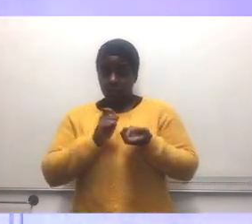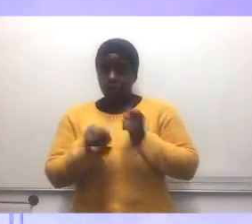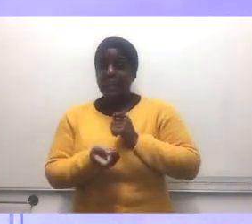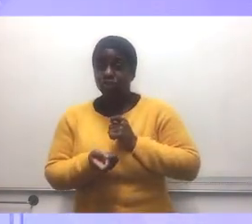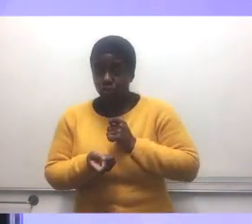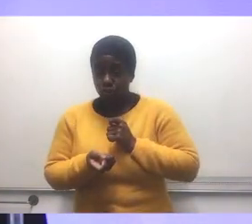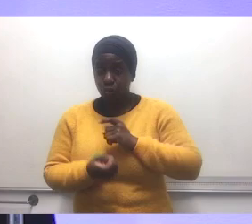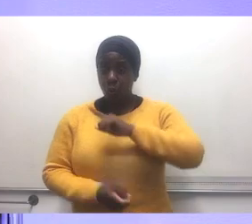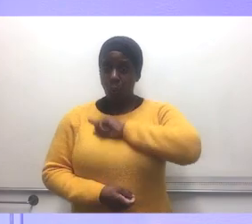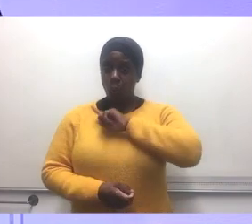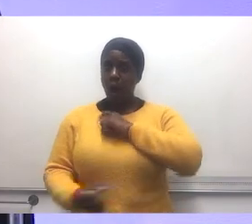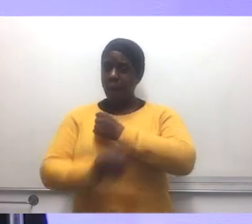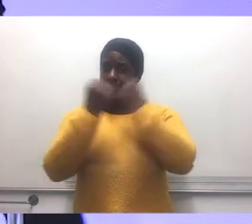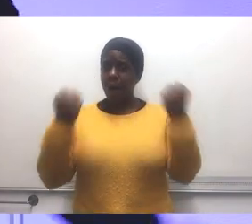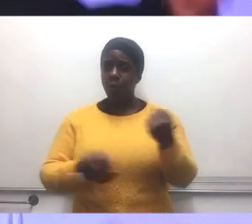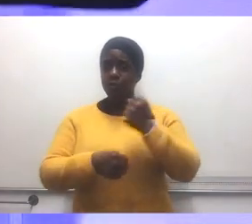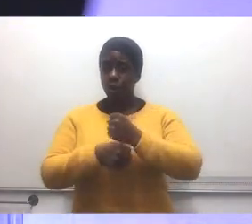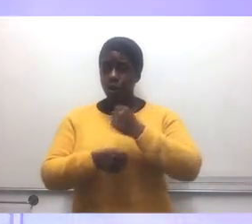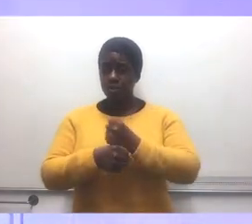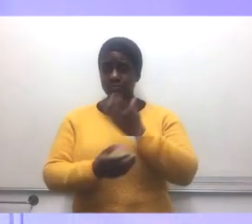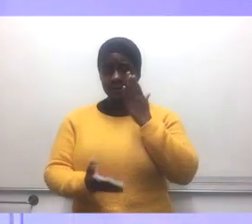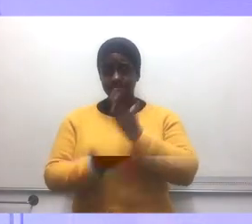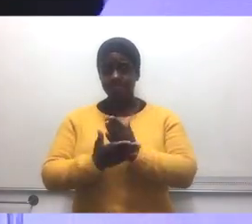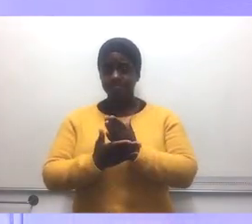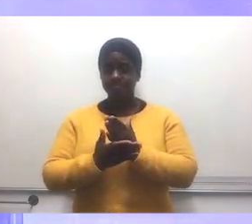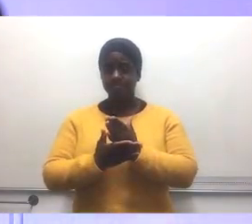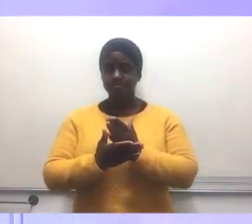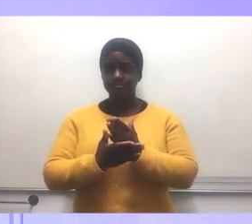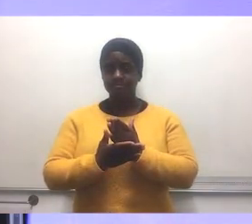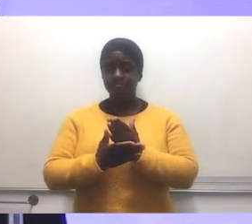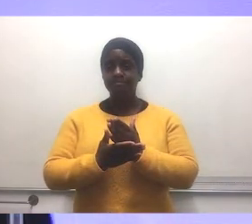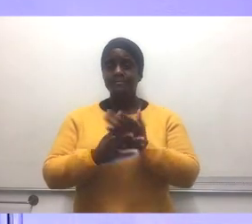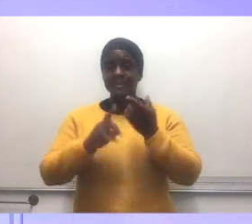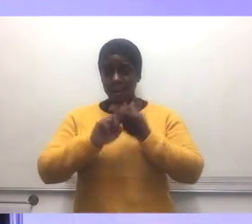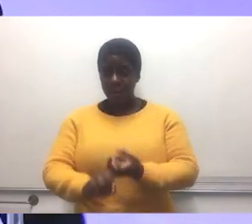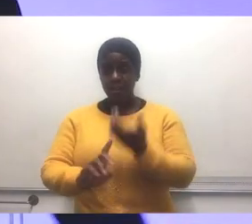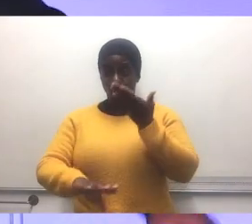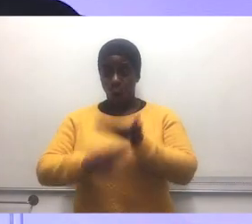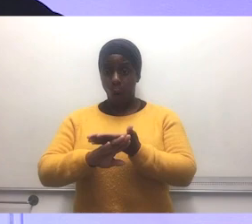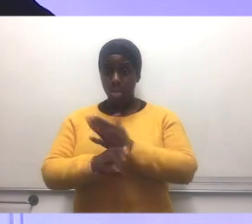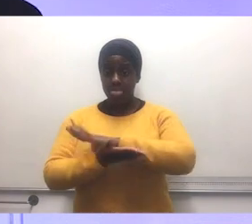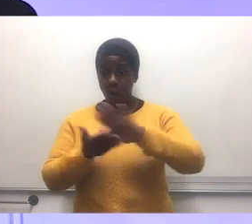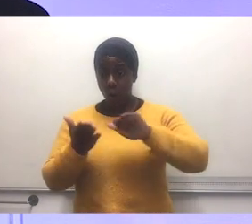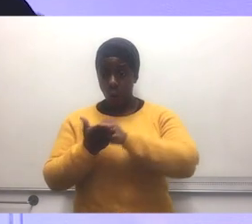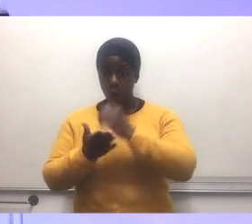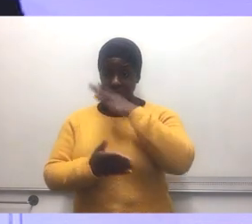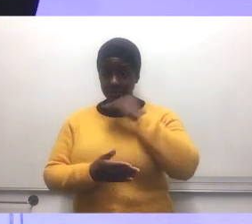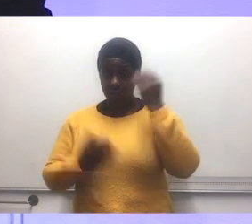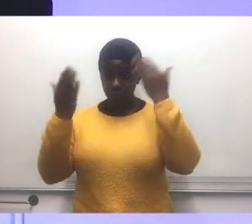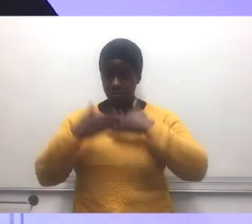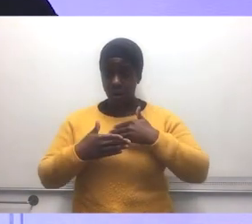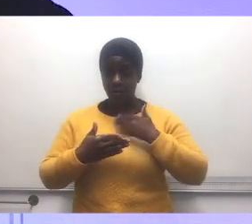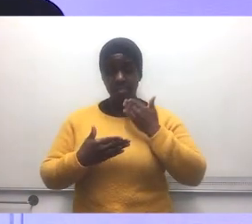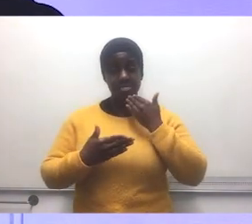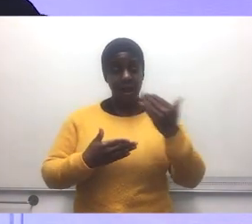the power of the gospel is rested and dependent upon the Holy Spirit. So tonight, I thank